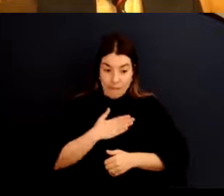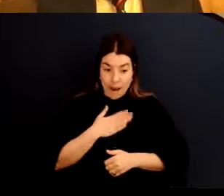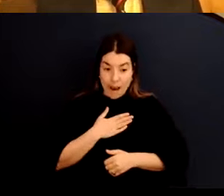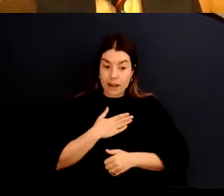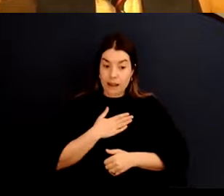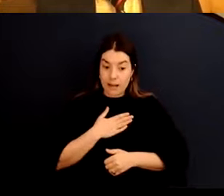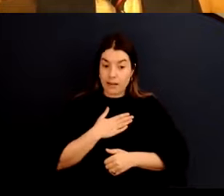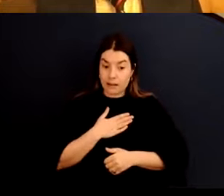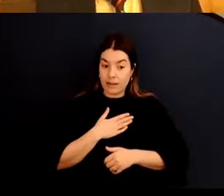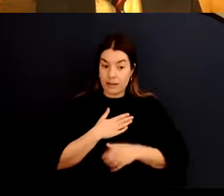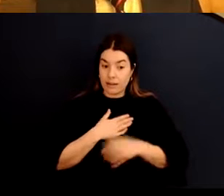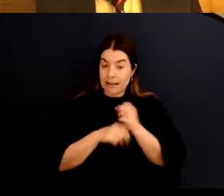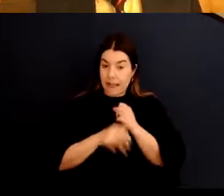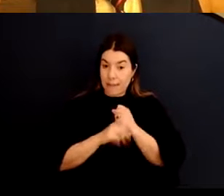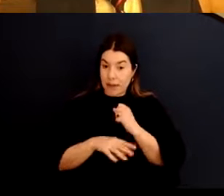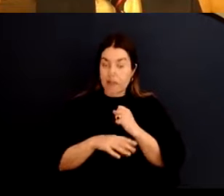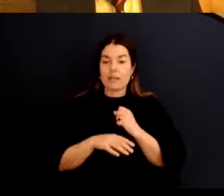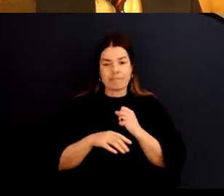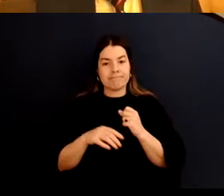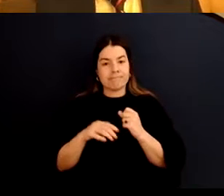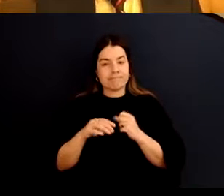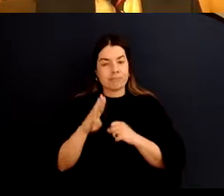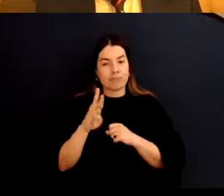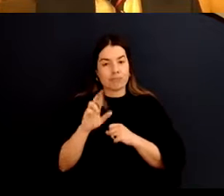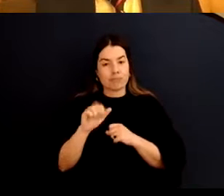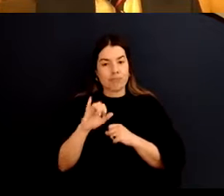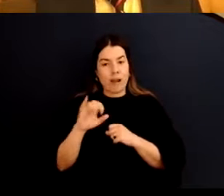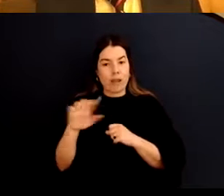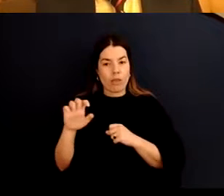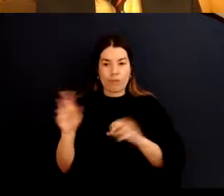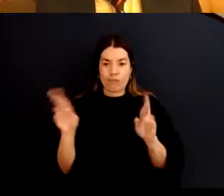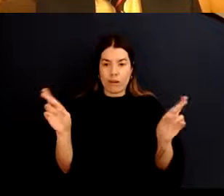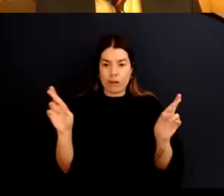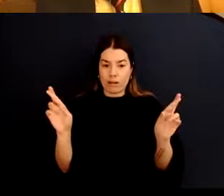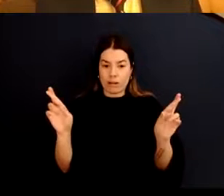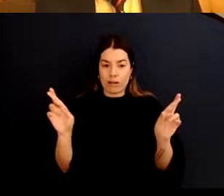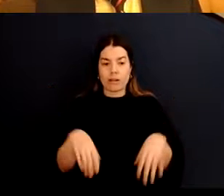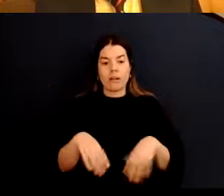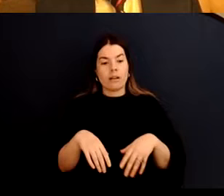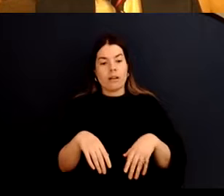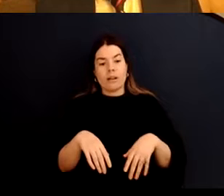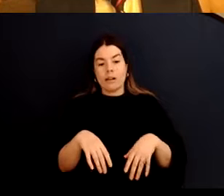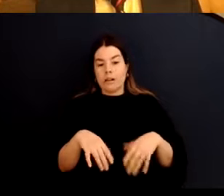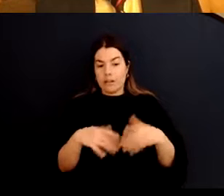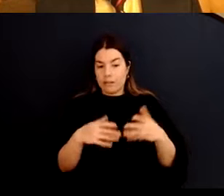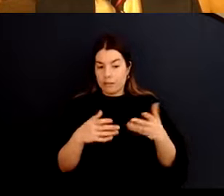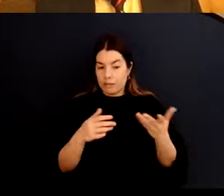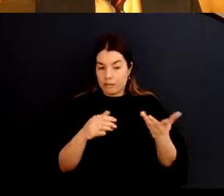submit Braille, whether they're door hangers or flyers, Braille is not